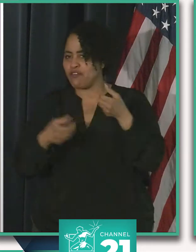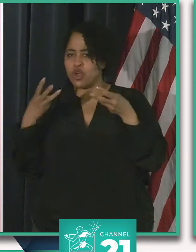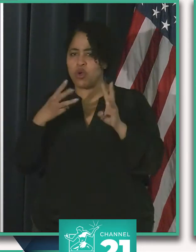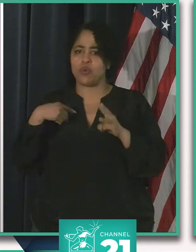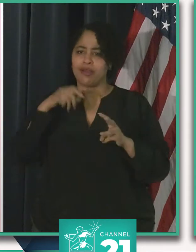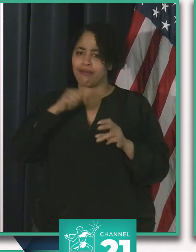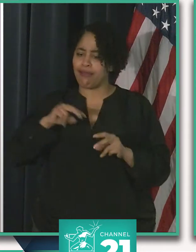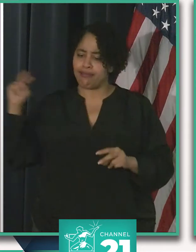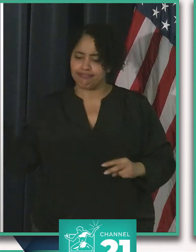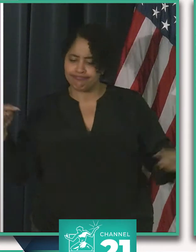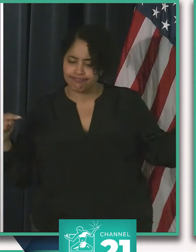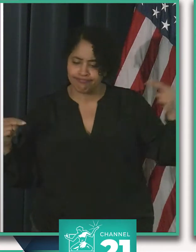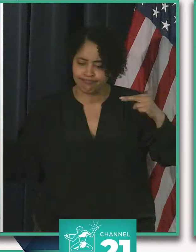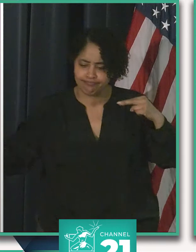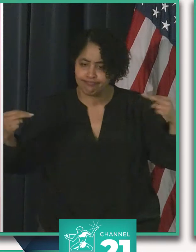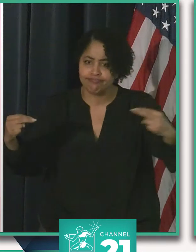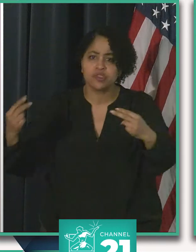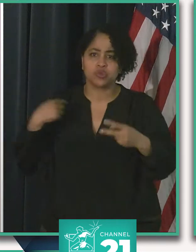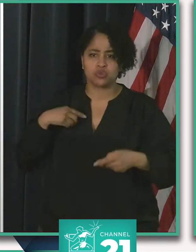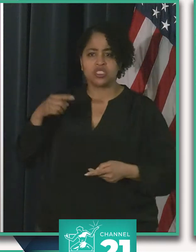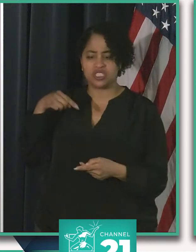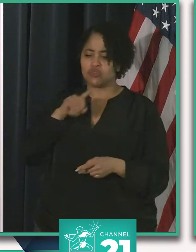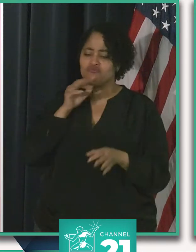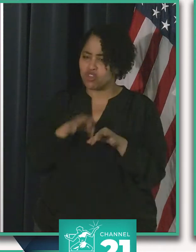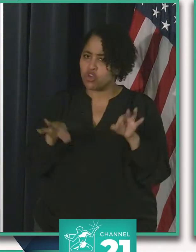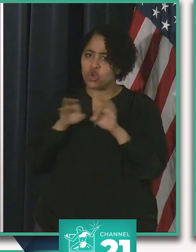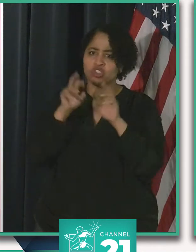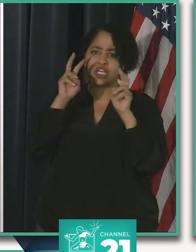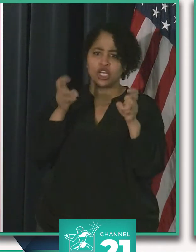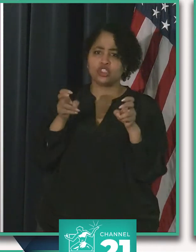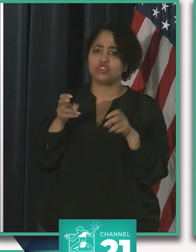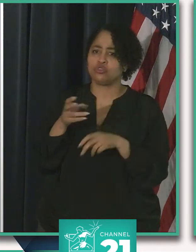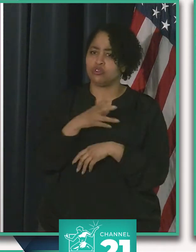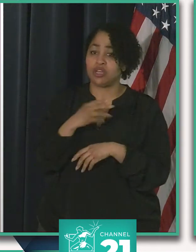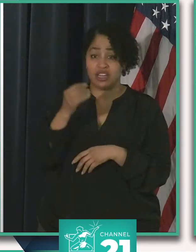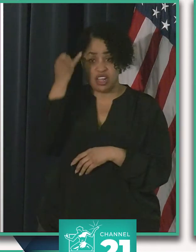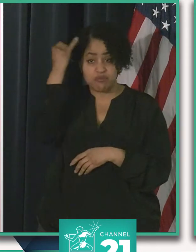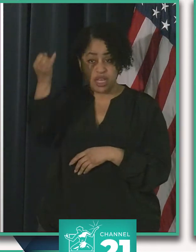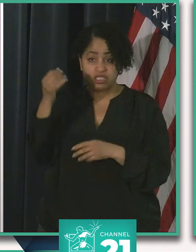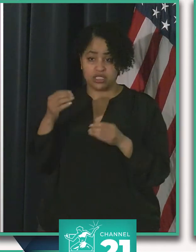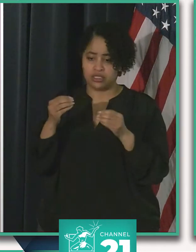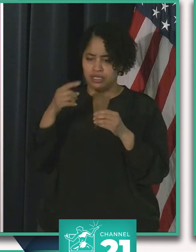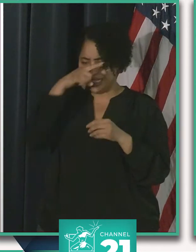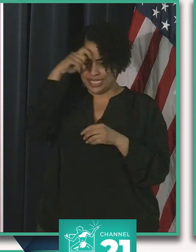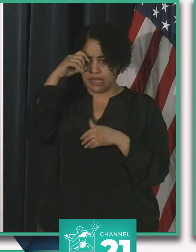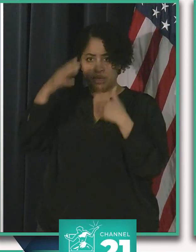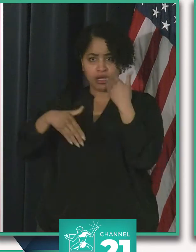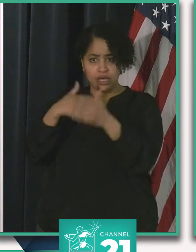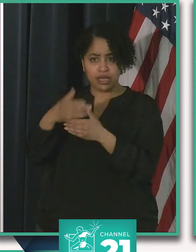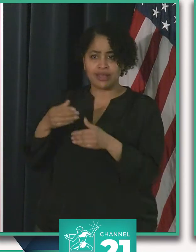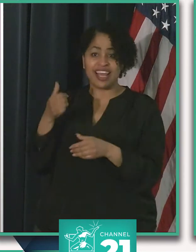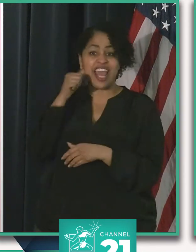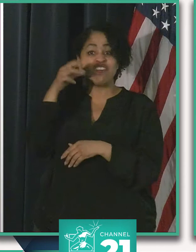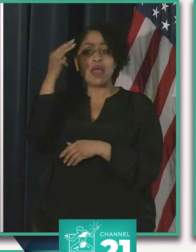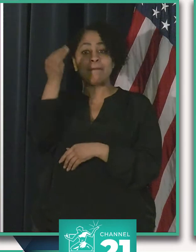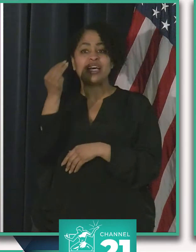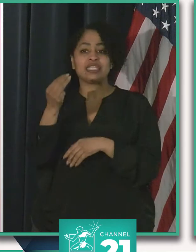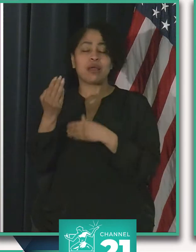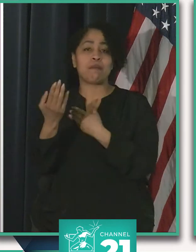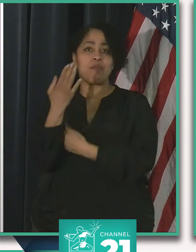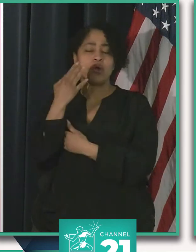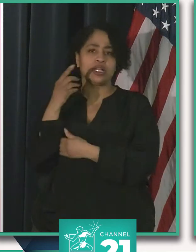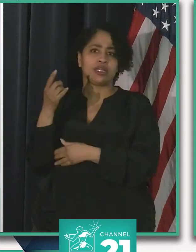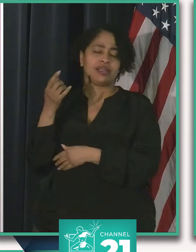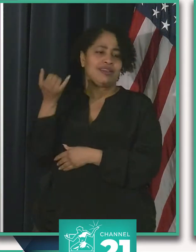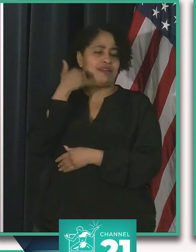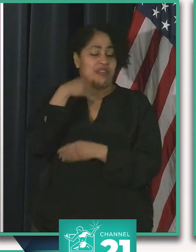urgent issue, and you'll measure us as the summer goes along. But the chief calls me every Monday morning with the count on how many